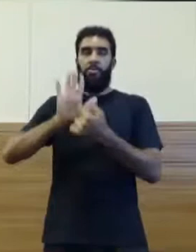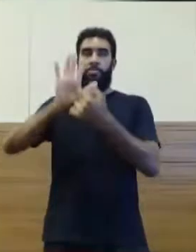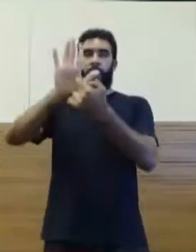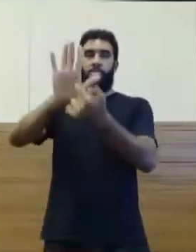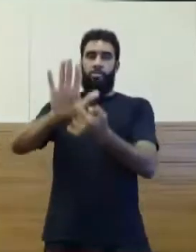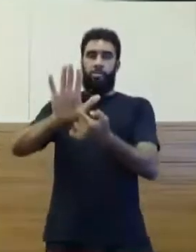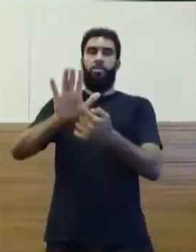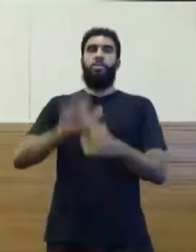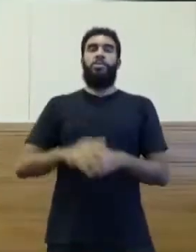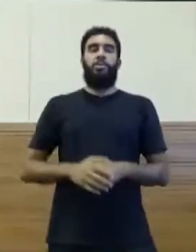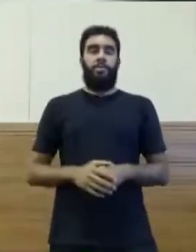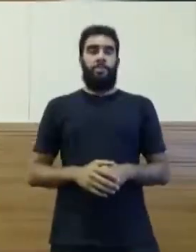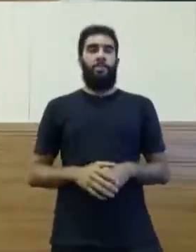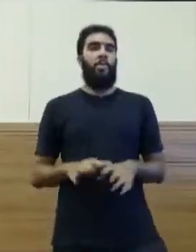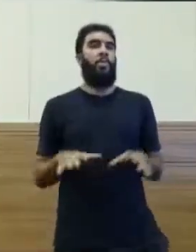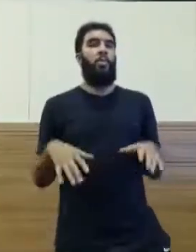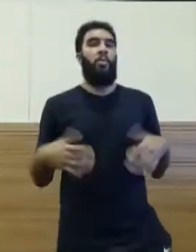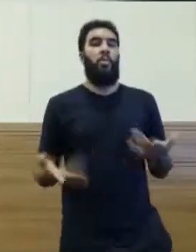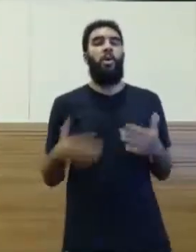When the country